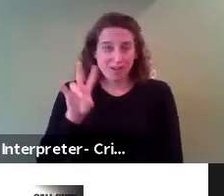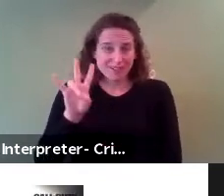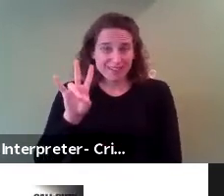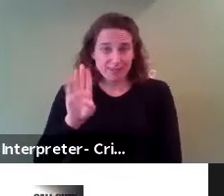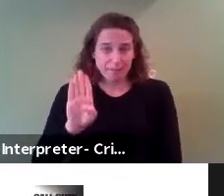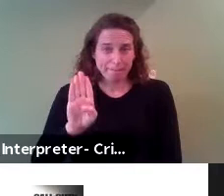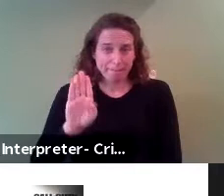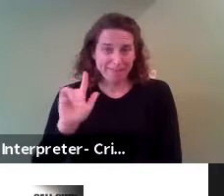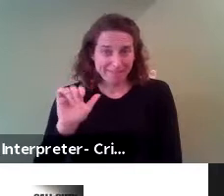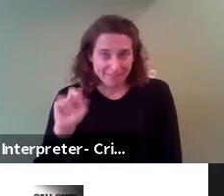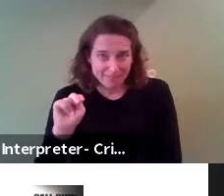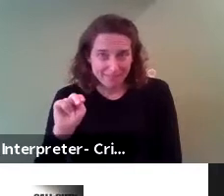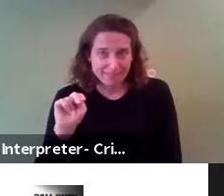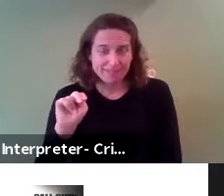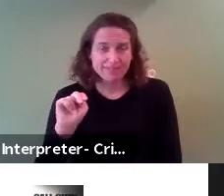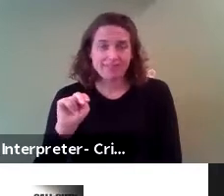is, we're